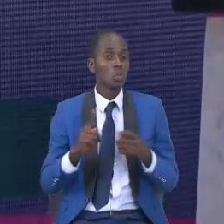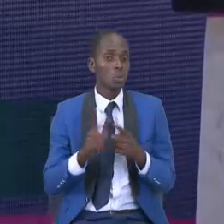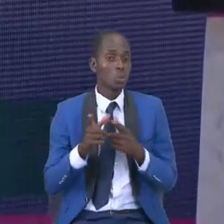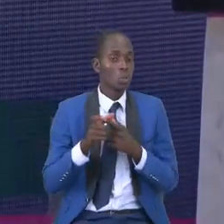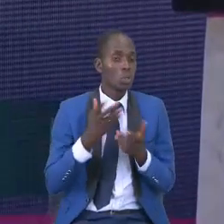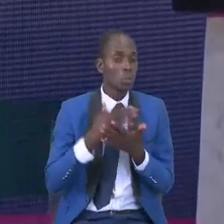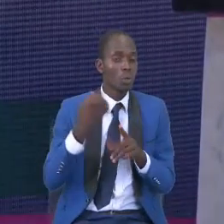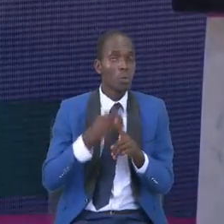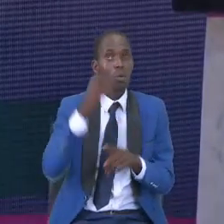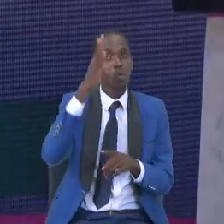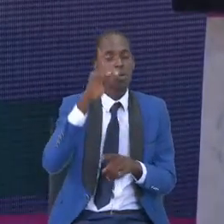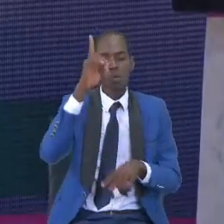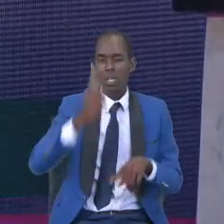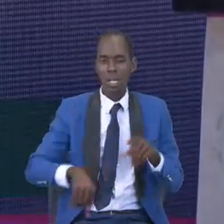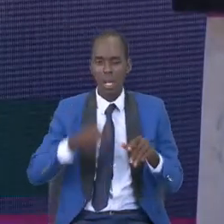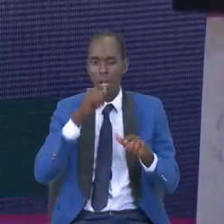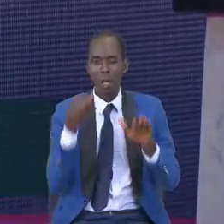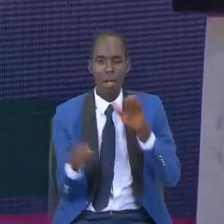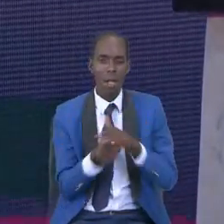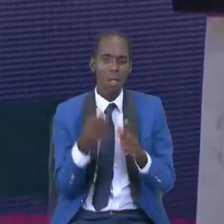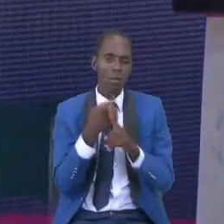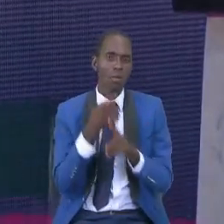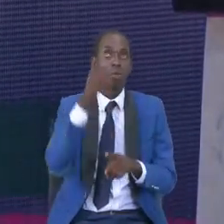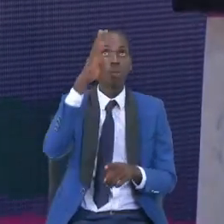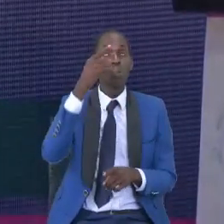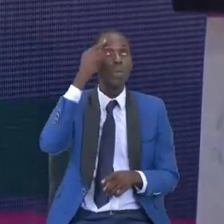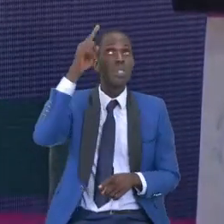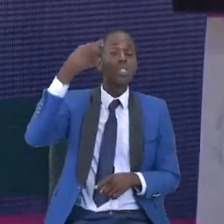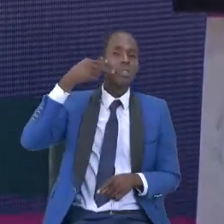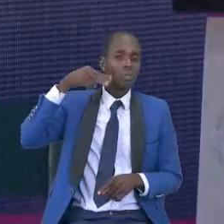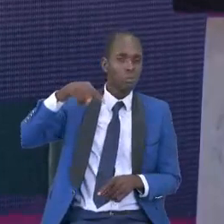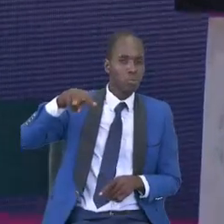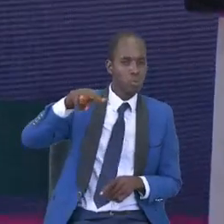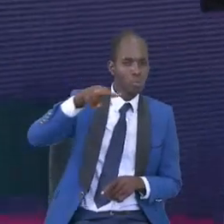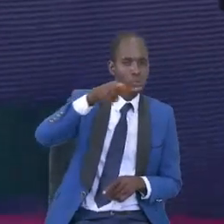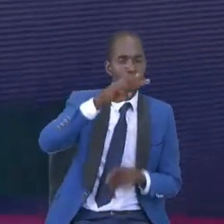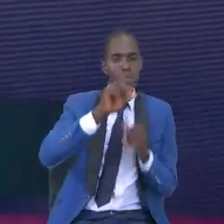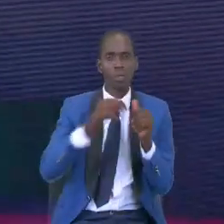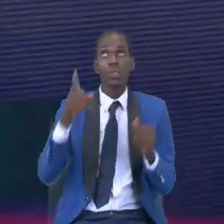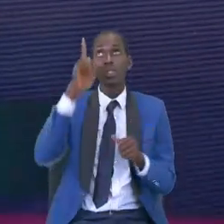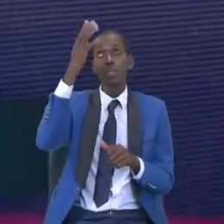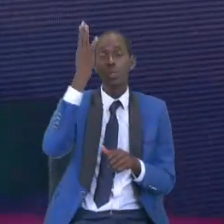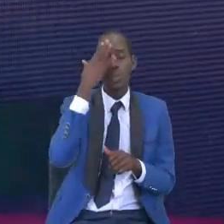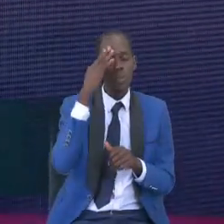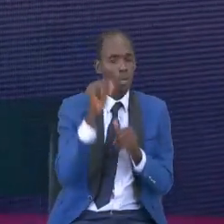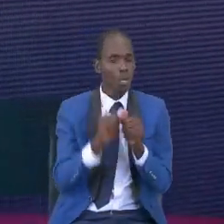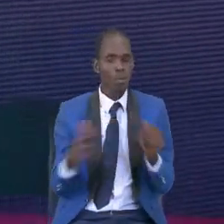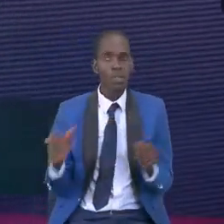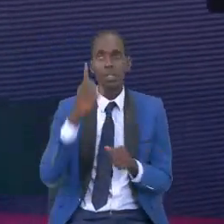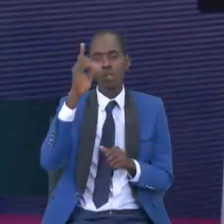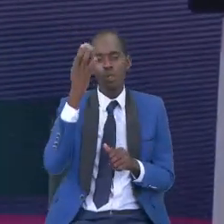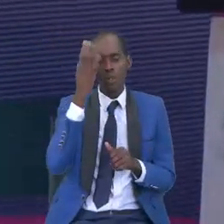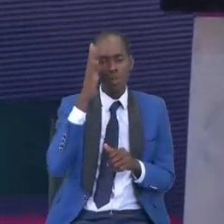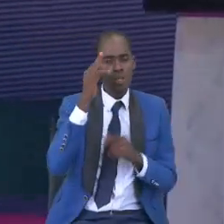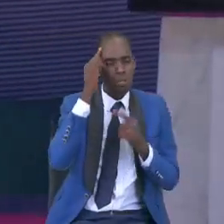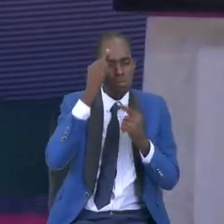he sees everything. He knows everything. He knows the thoughts of the heart. He knows the direction we're going. He